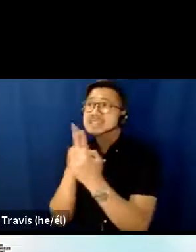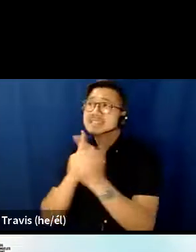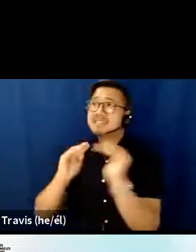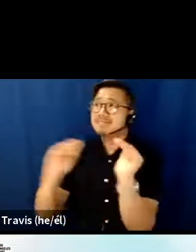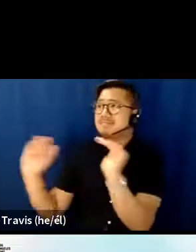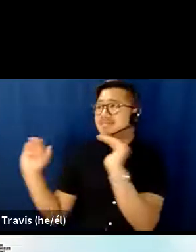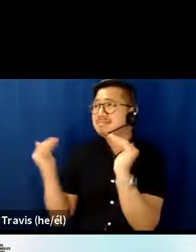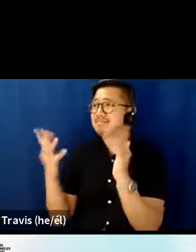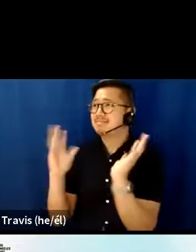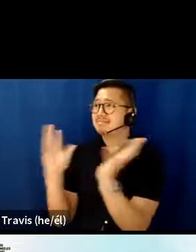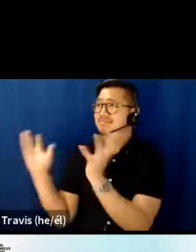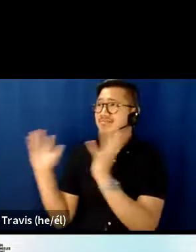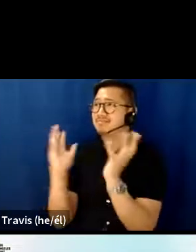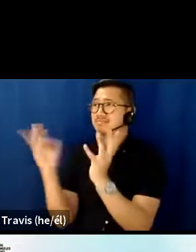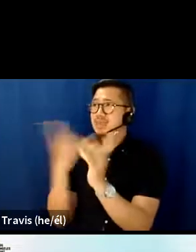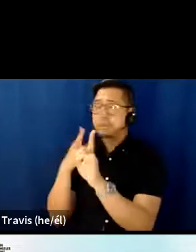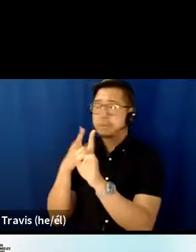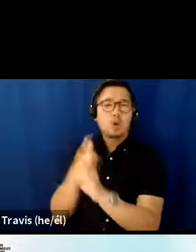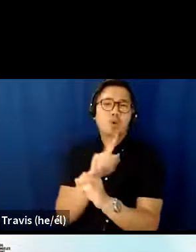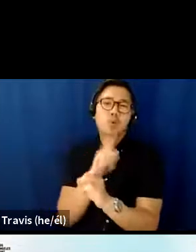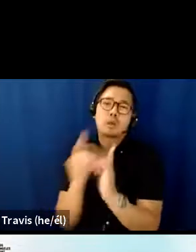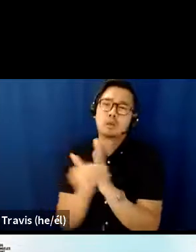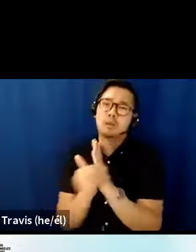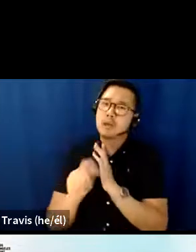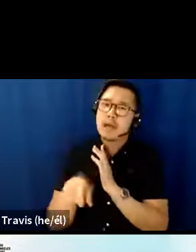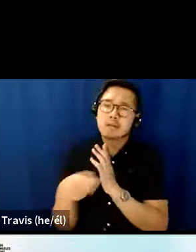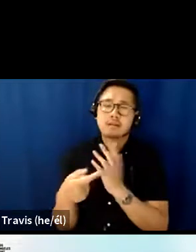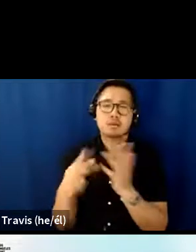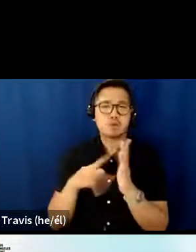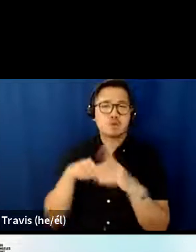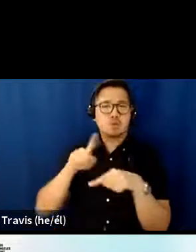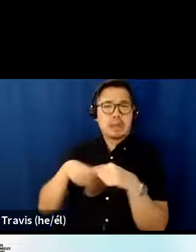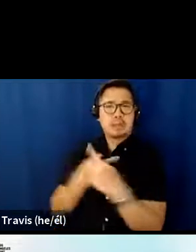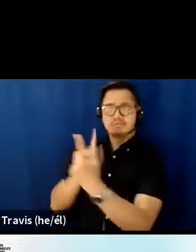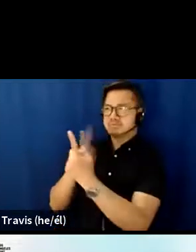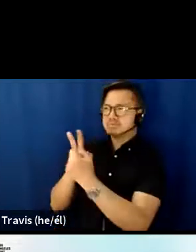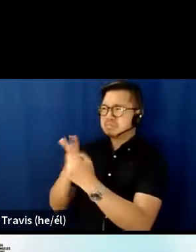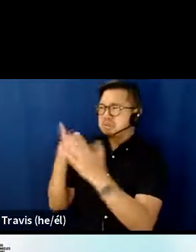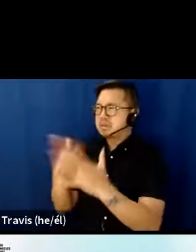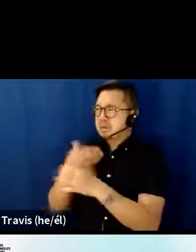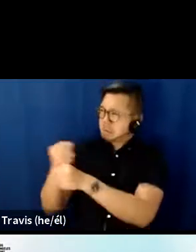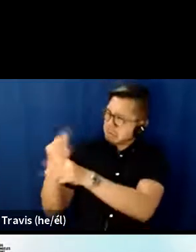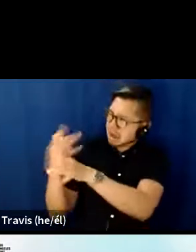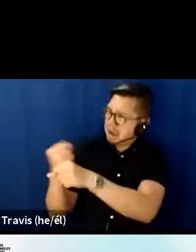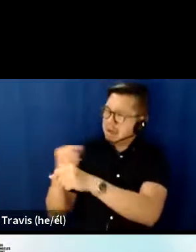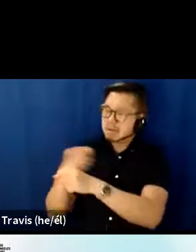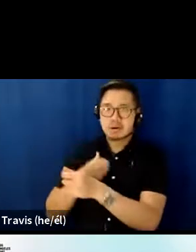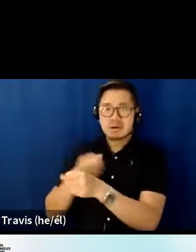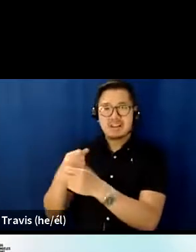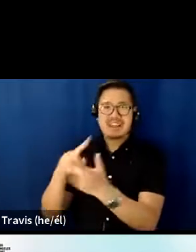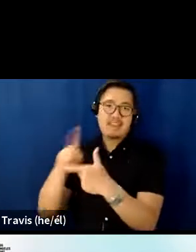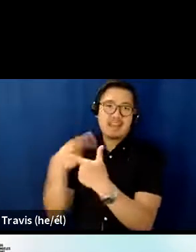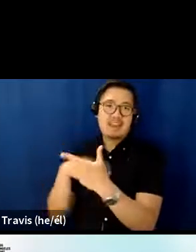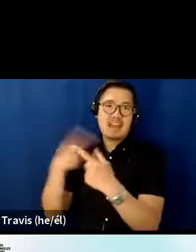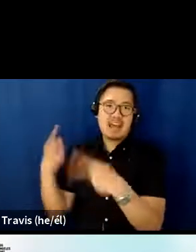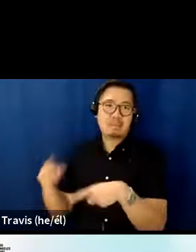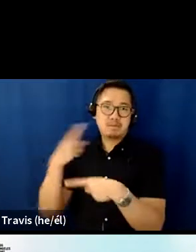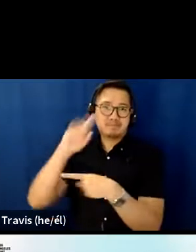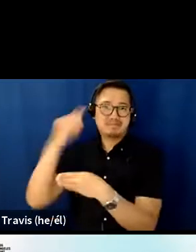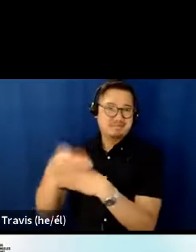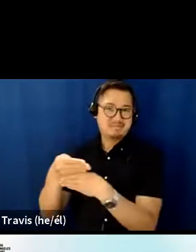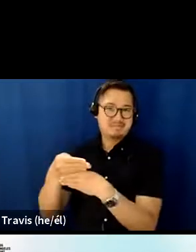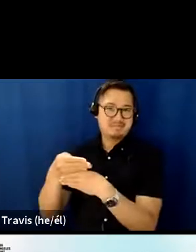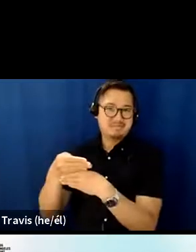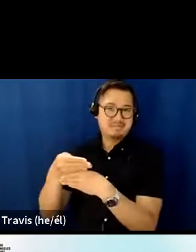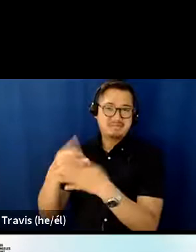and cursing everybody out. That's what true. You gonna curse these people? What they gonna give you? Angry. Right.